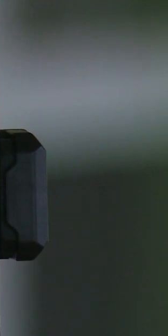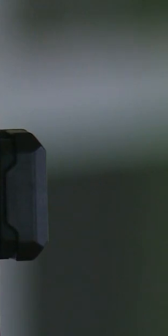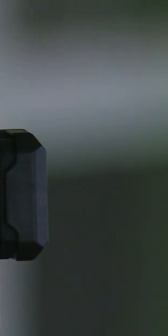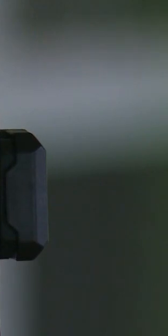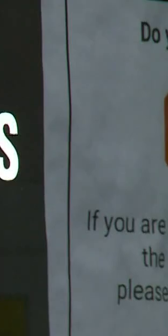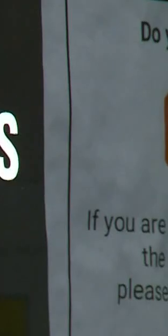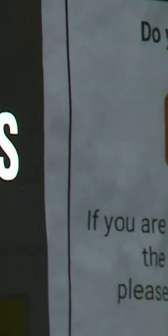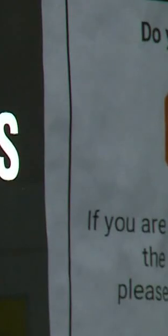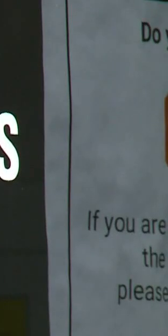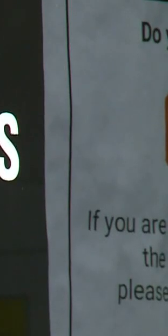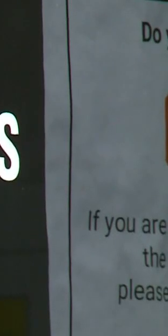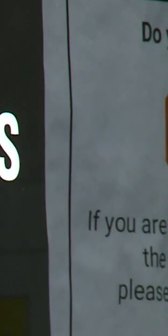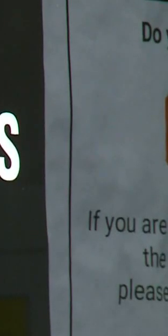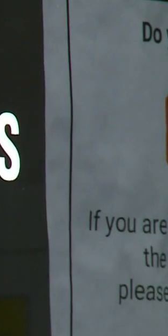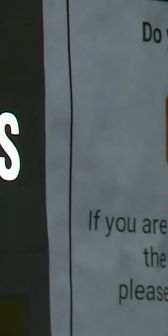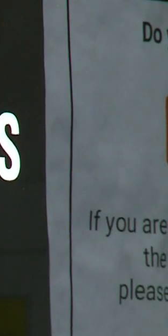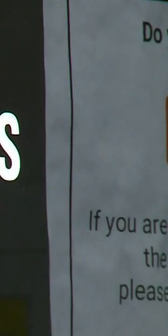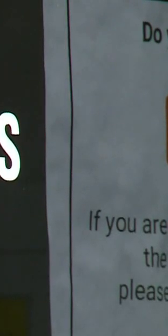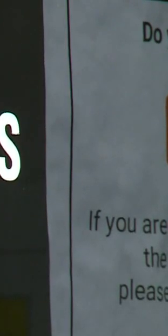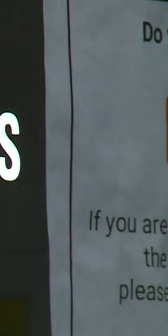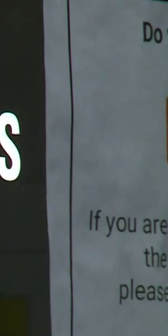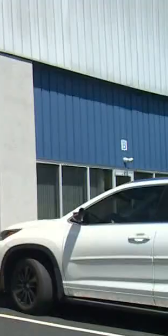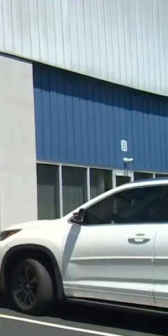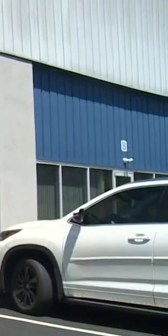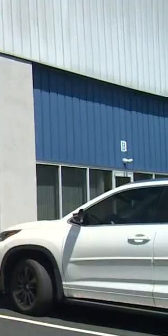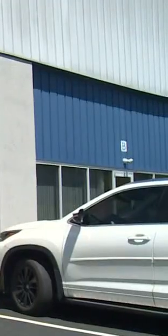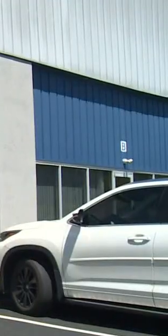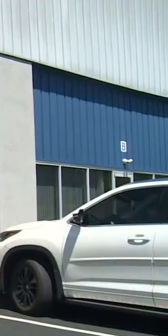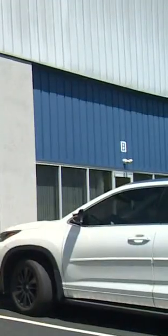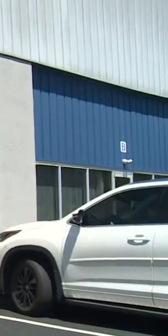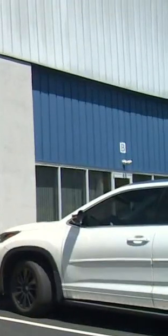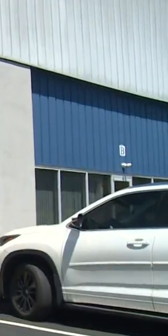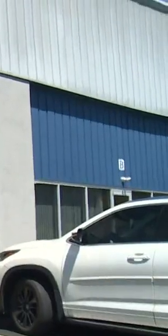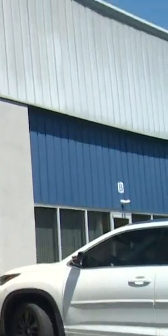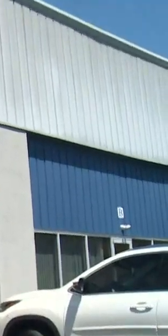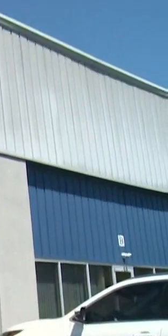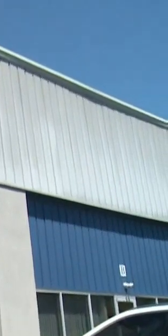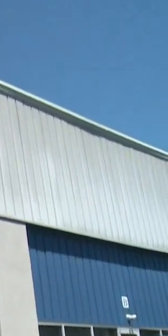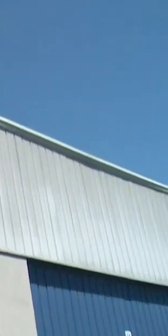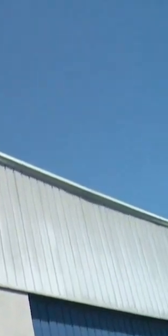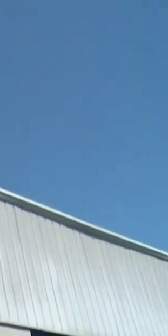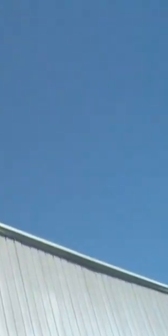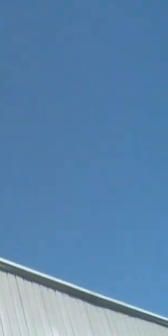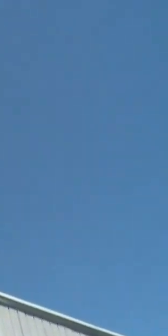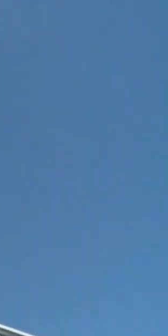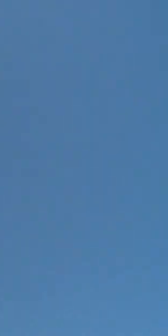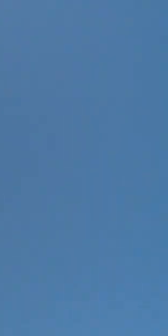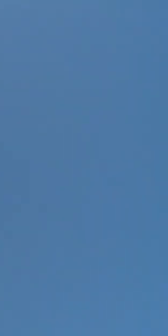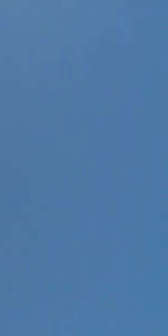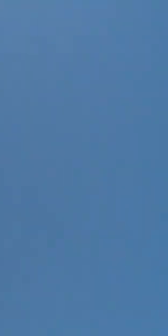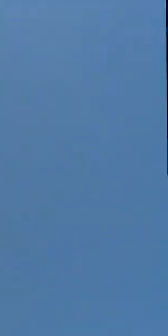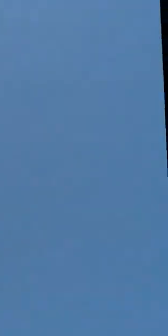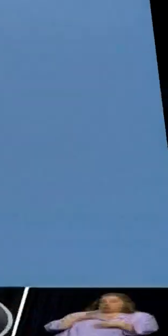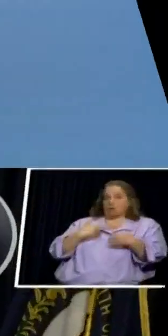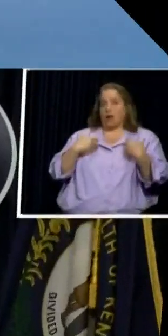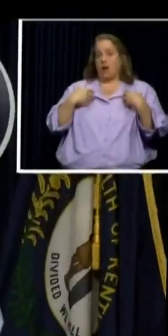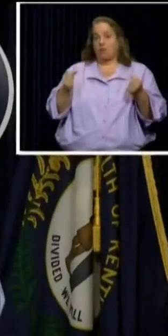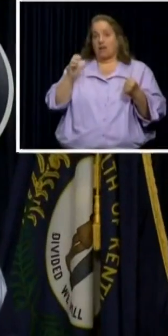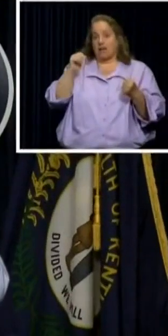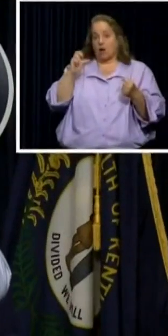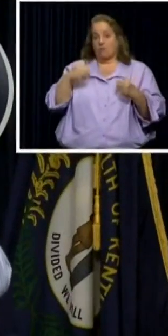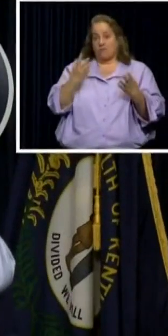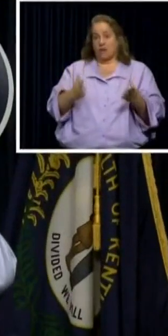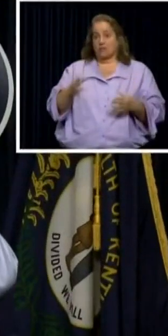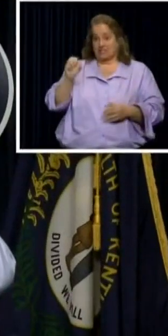Local 227 and Ag Commissioner Ryan Quarles sent a letter requesting Governor Beshear make processing workers a priority for personal protective